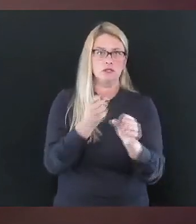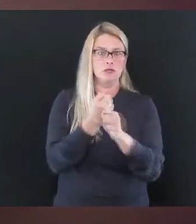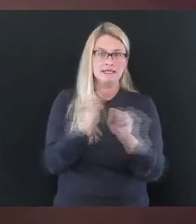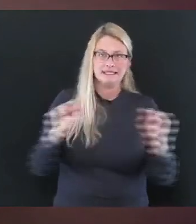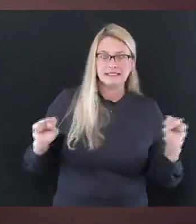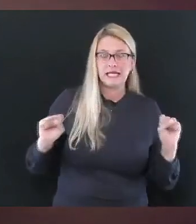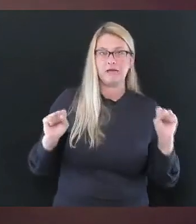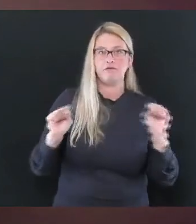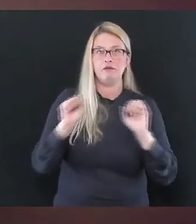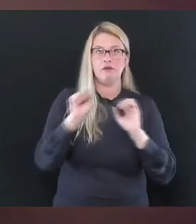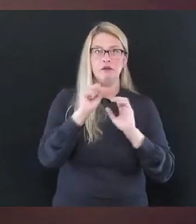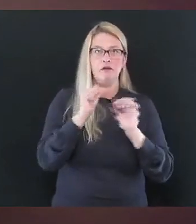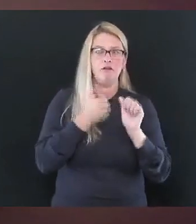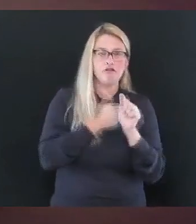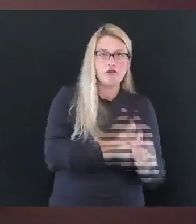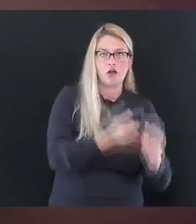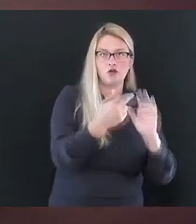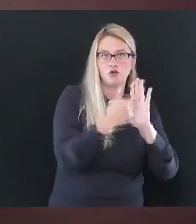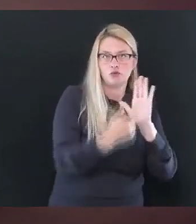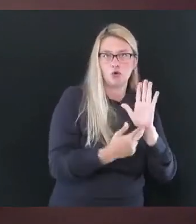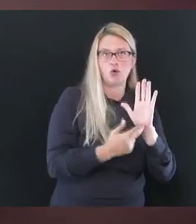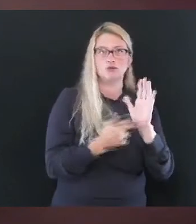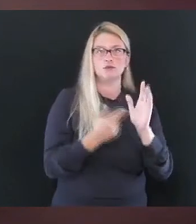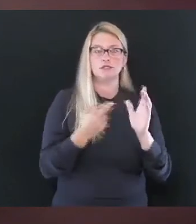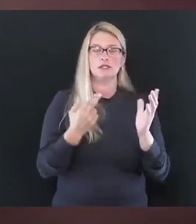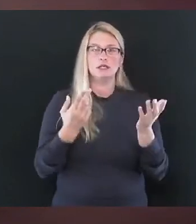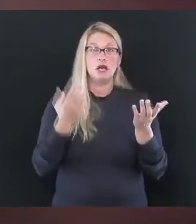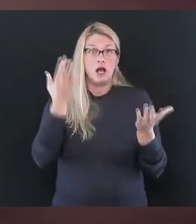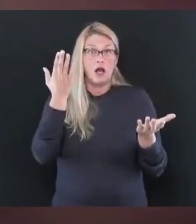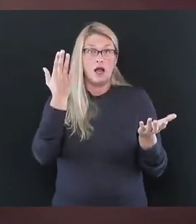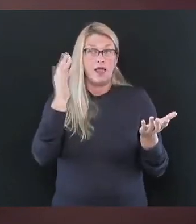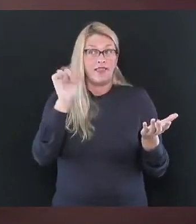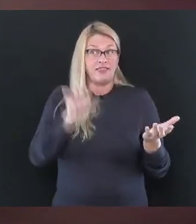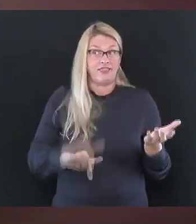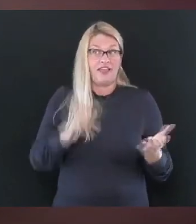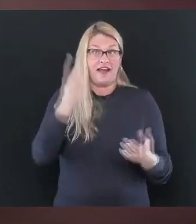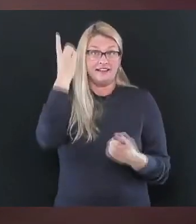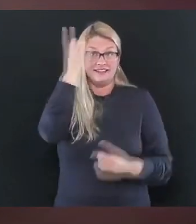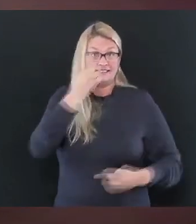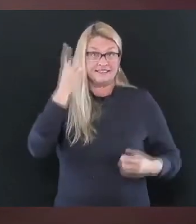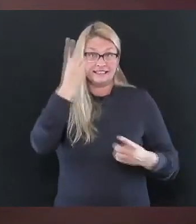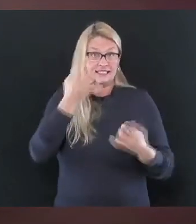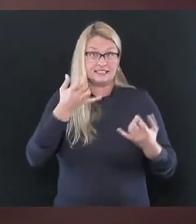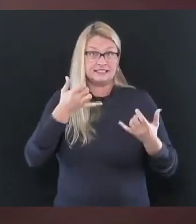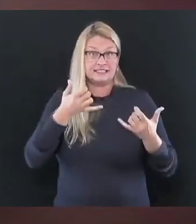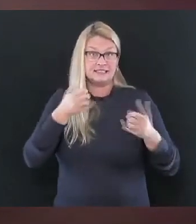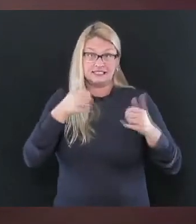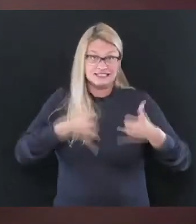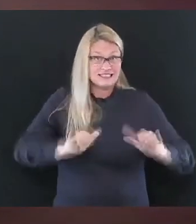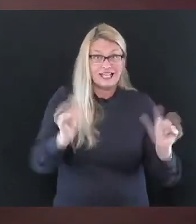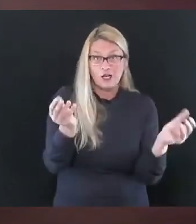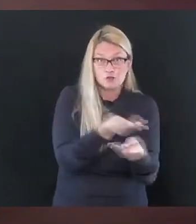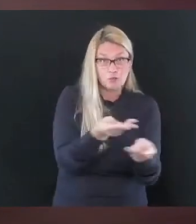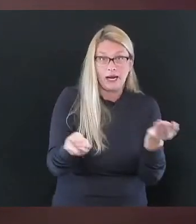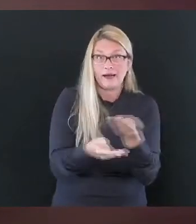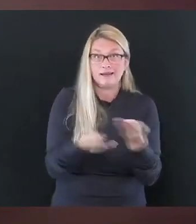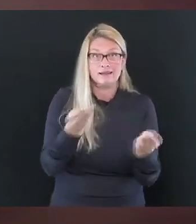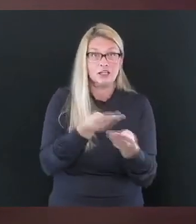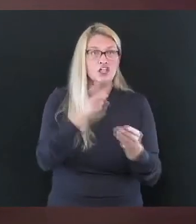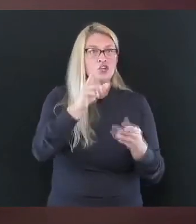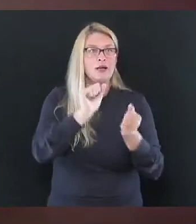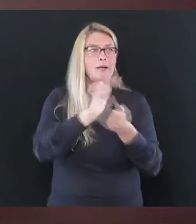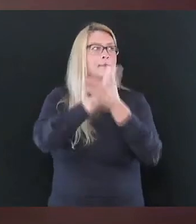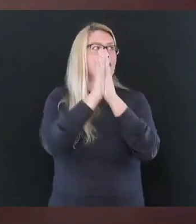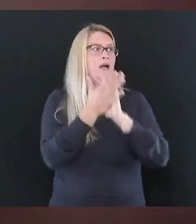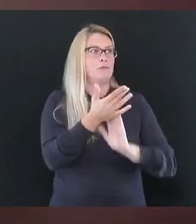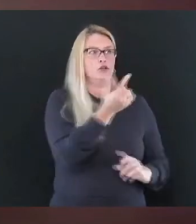mitigation measures, those protection measures we've talked about, because this virus will spread in a blink of an eye, and you can go from green